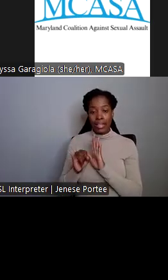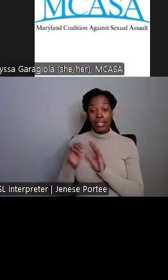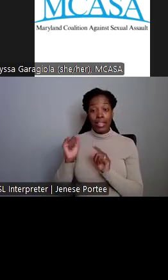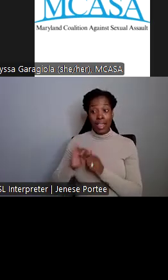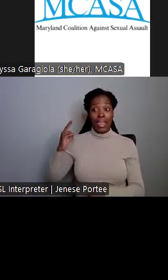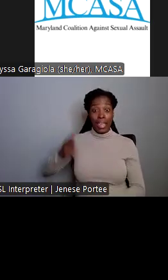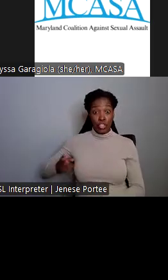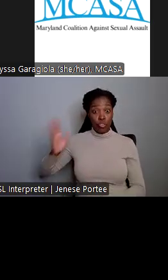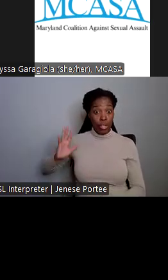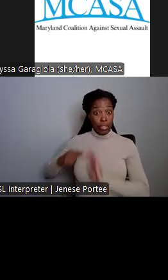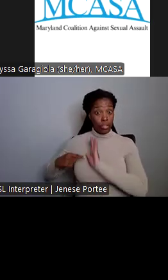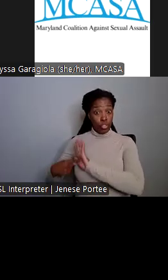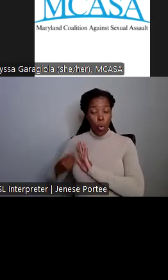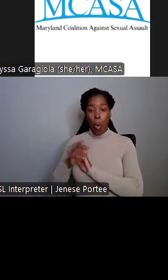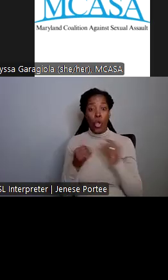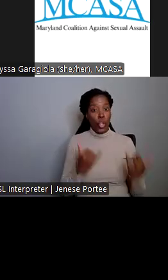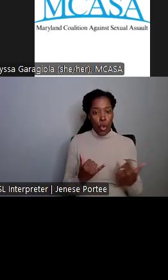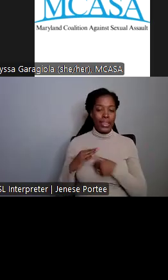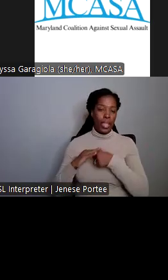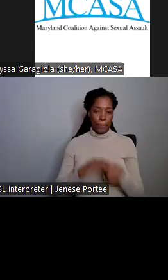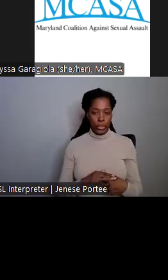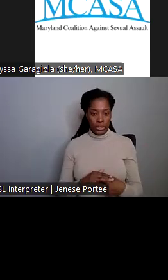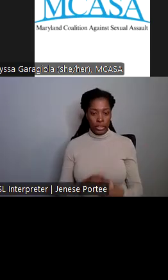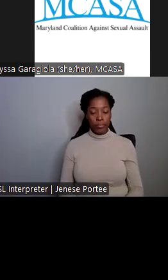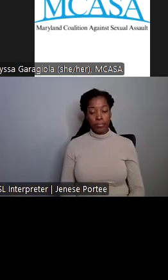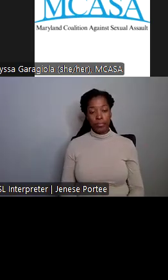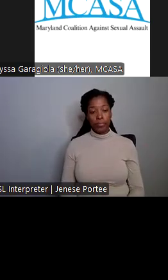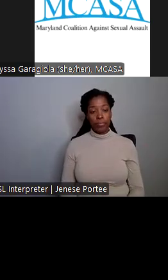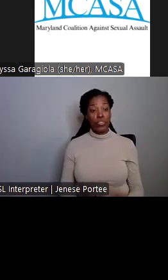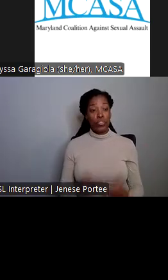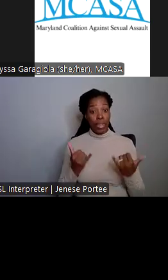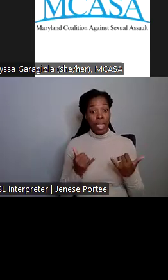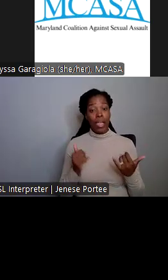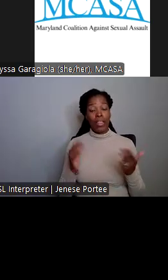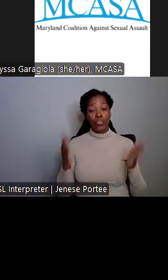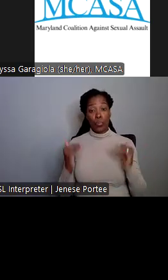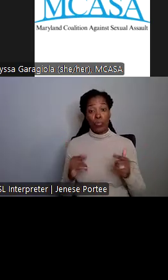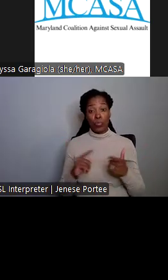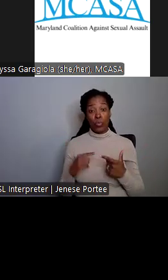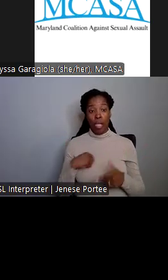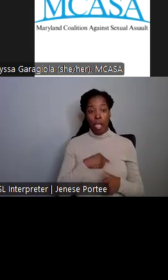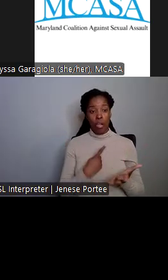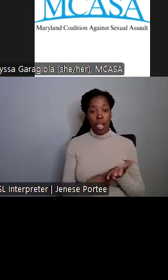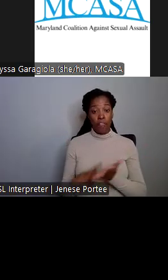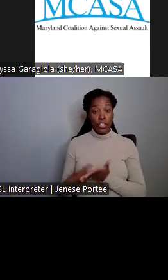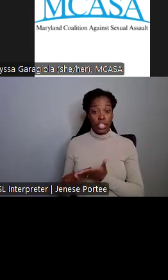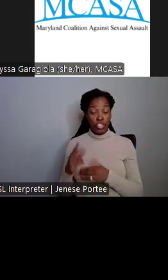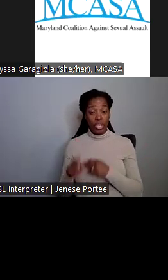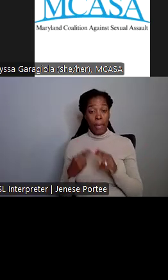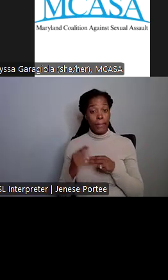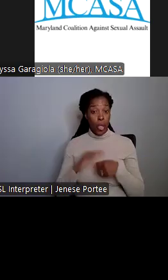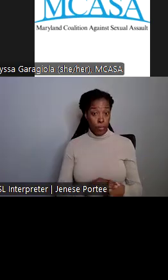oppressed. So let's move into our conversation about